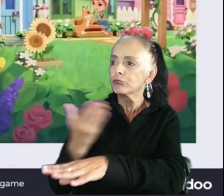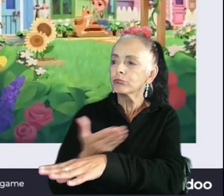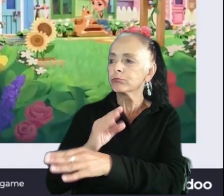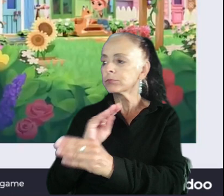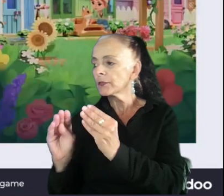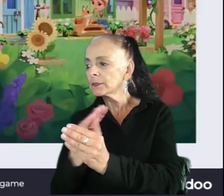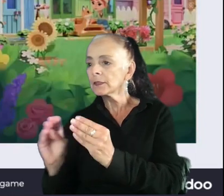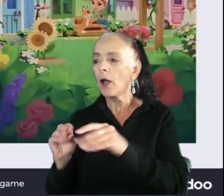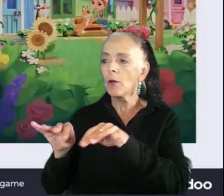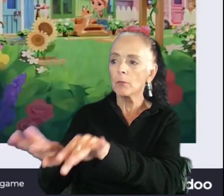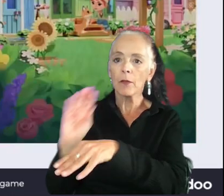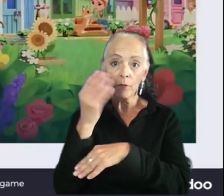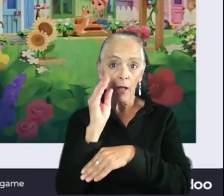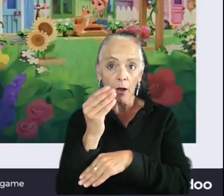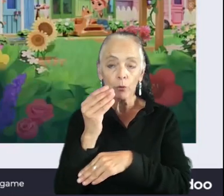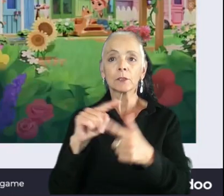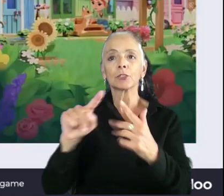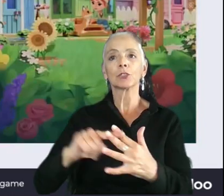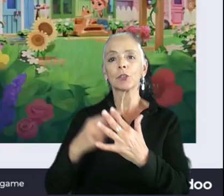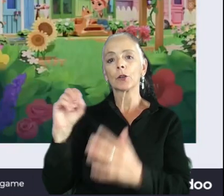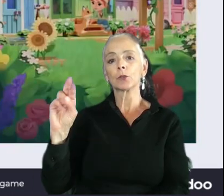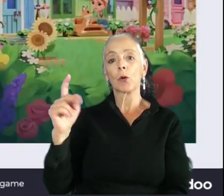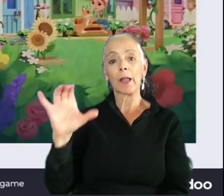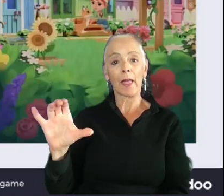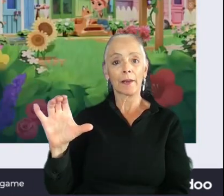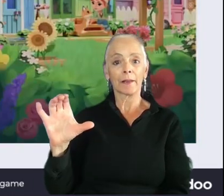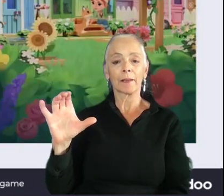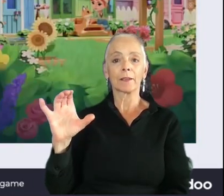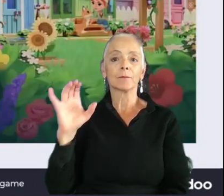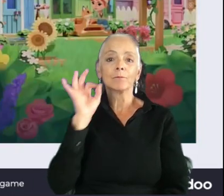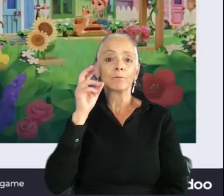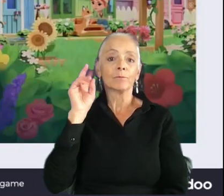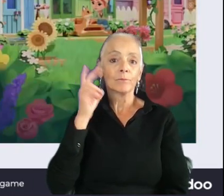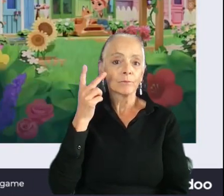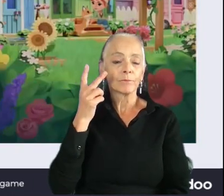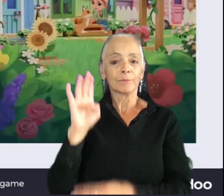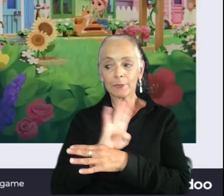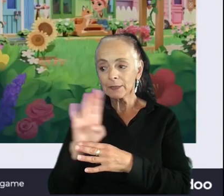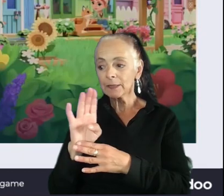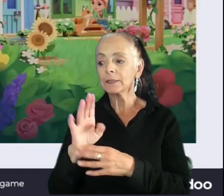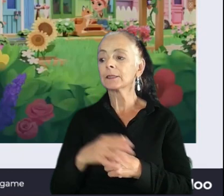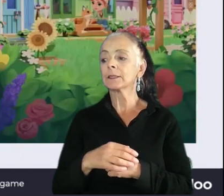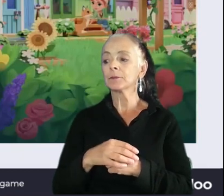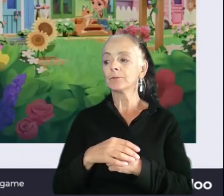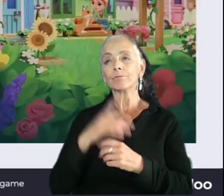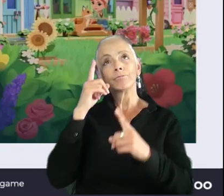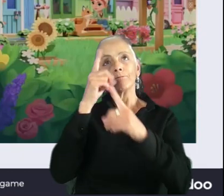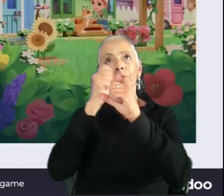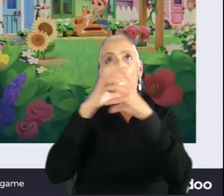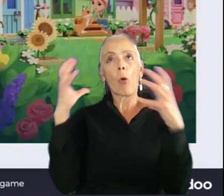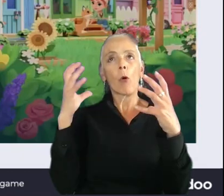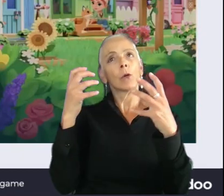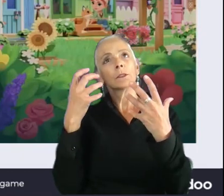there. And then she starts a little organic product business. And so this game was created with the intention to bring something fresh and